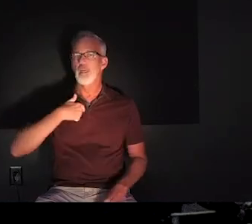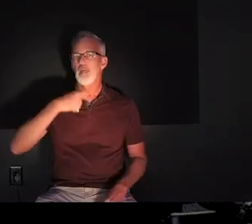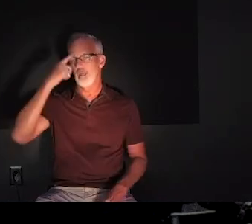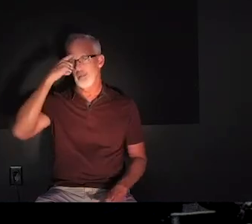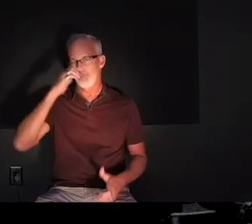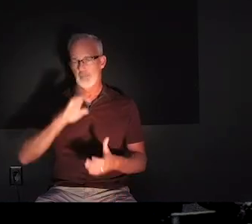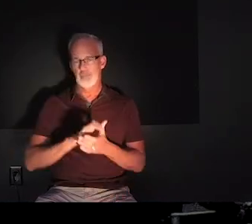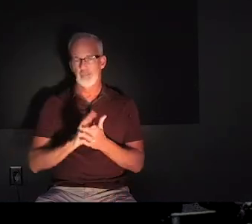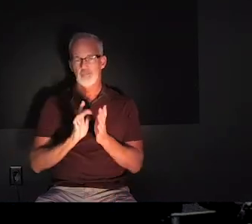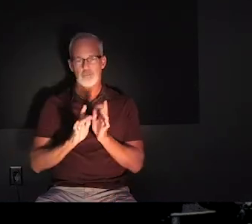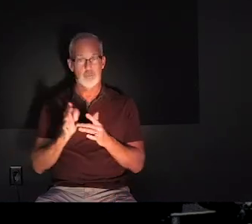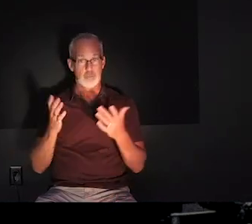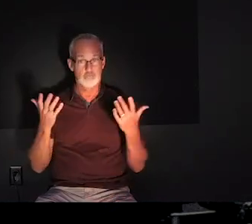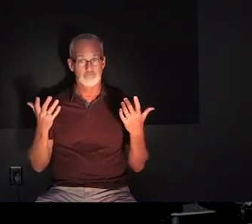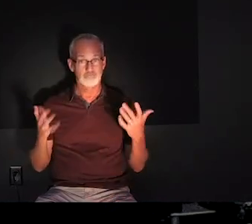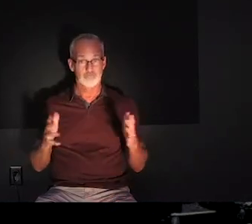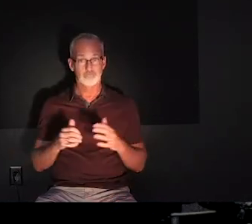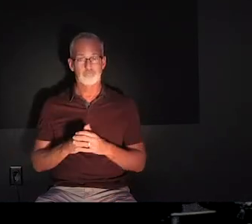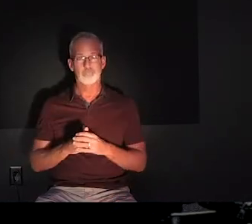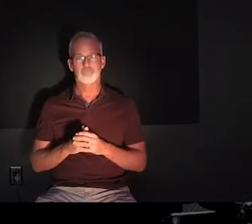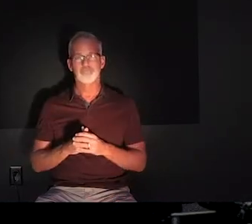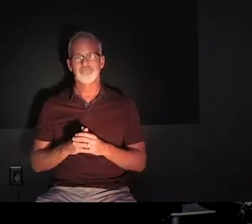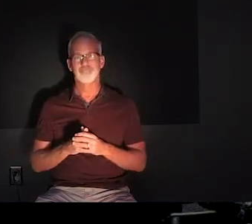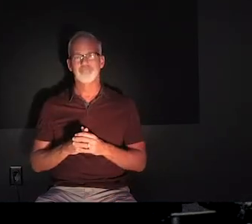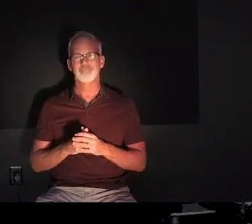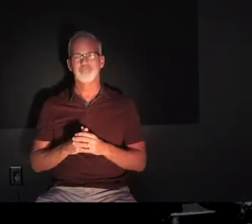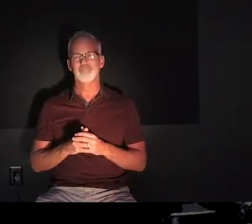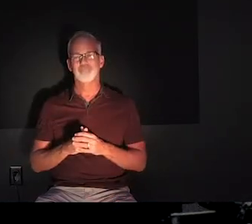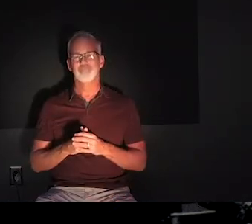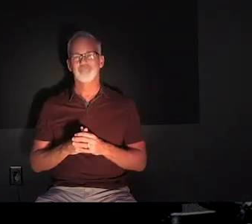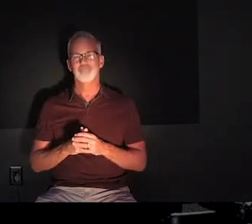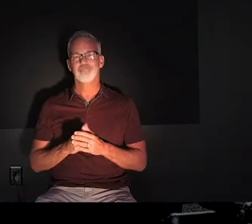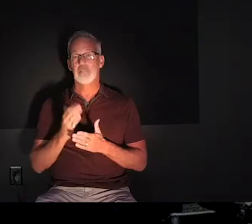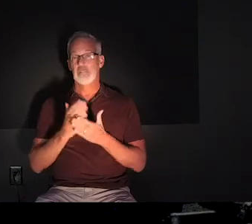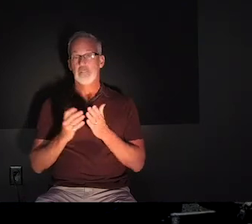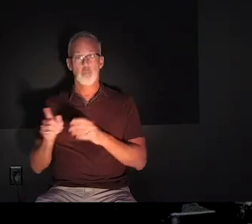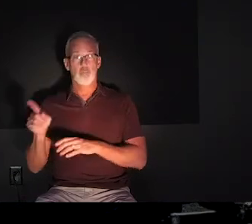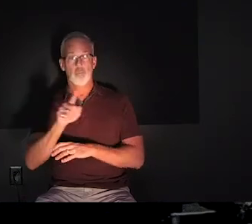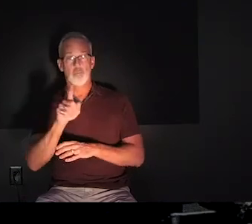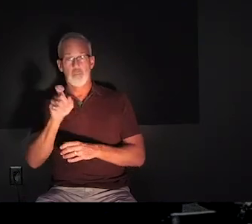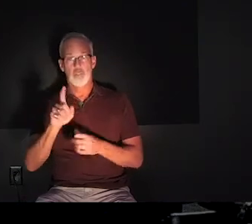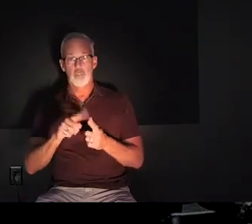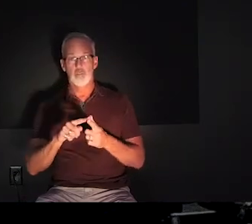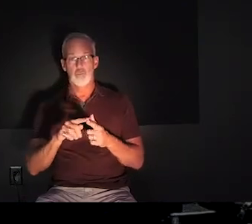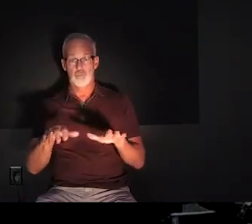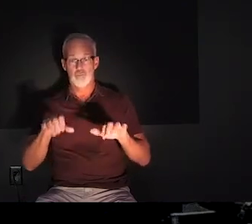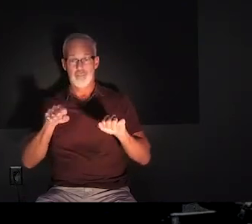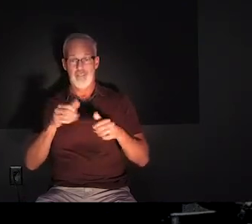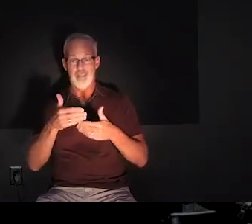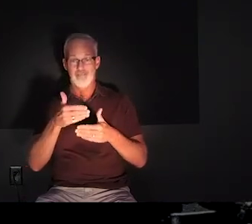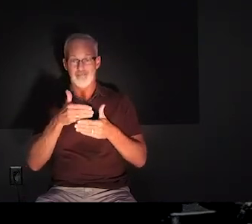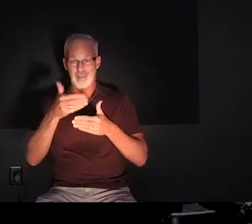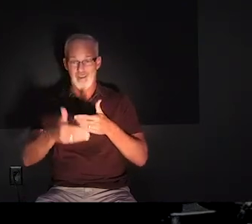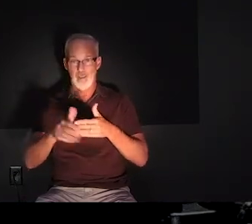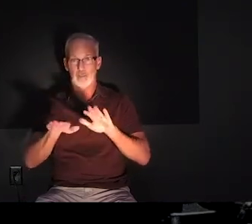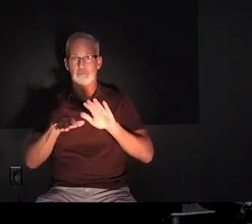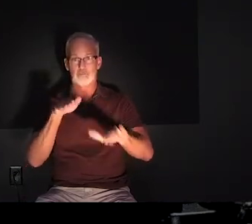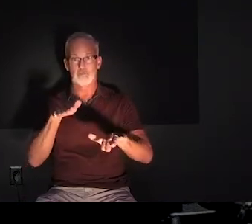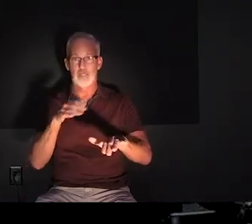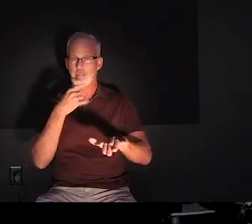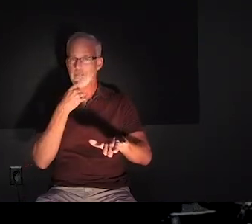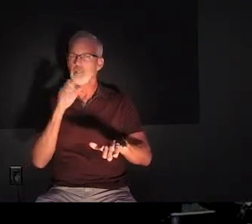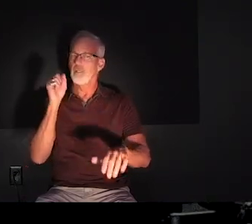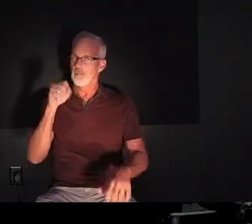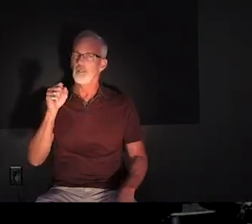believe Jesus is the Son of God. Some of you need to take that step today and